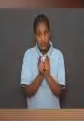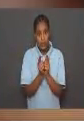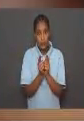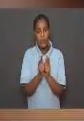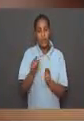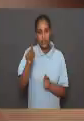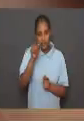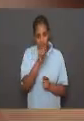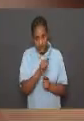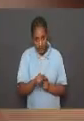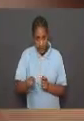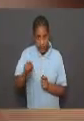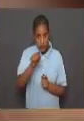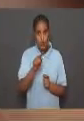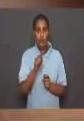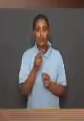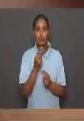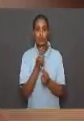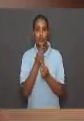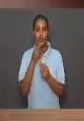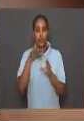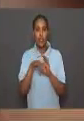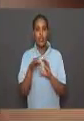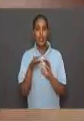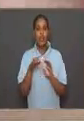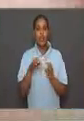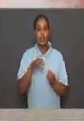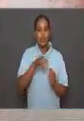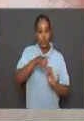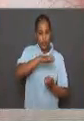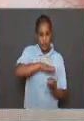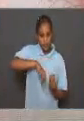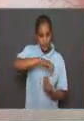the cycling of nutrients in the ecosystem.